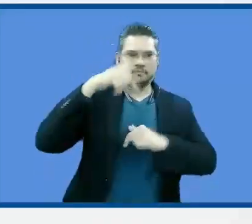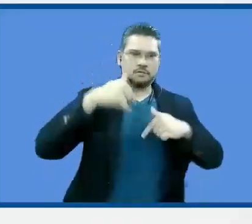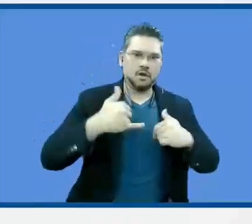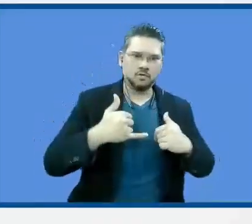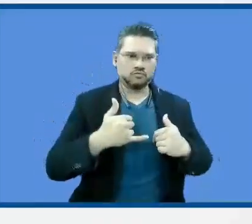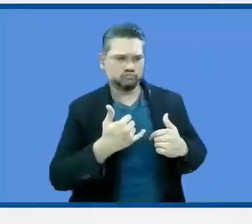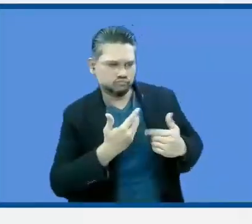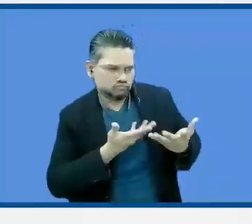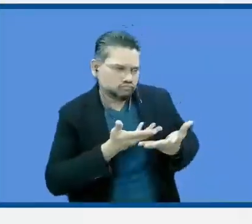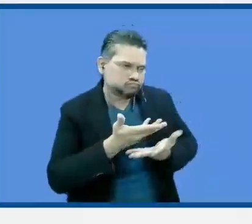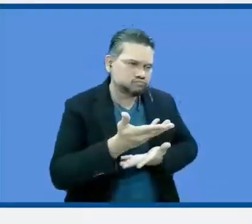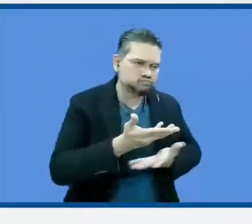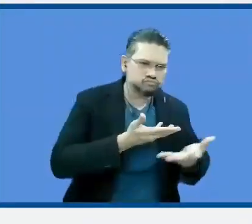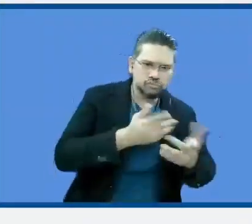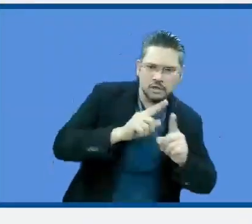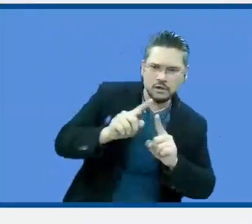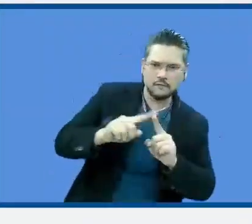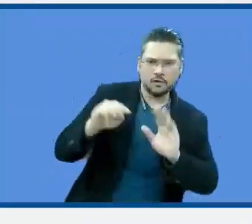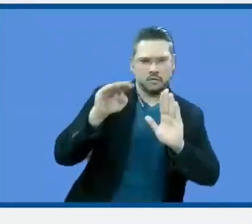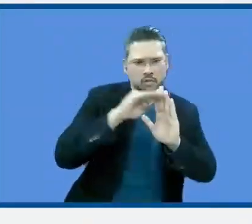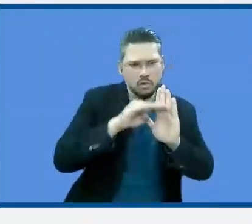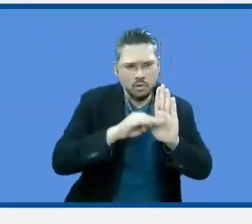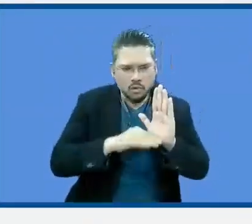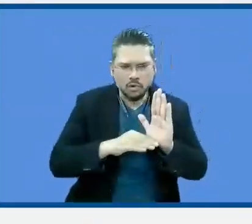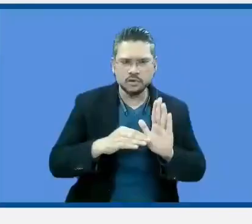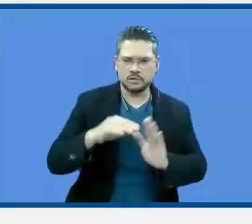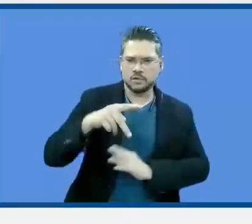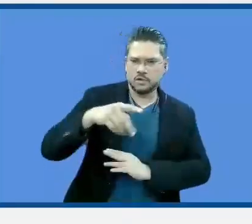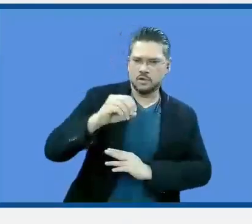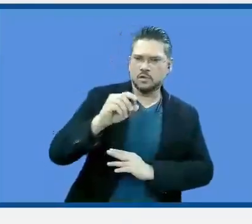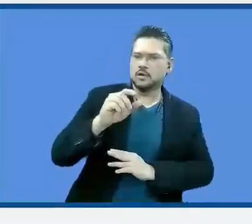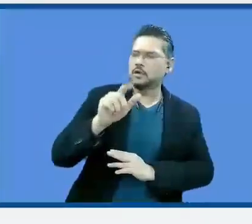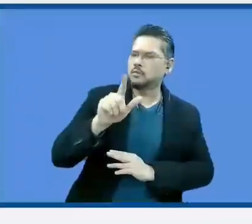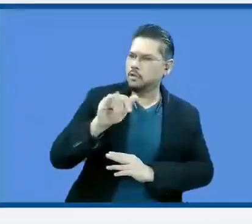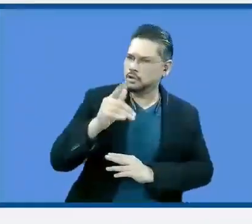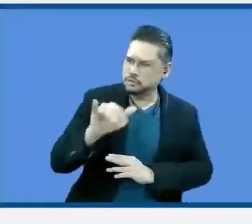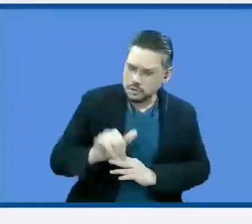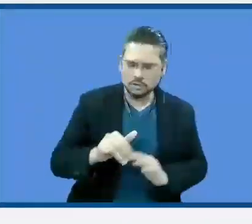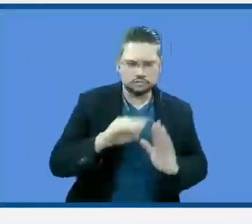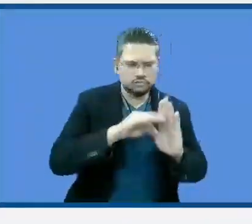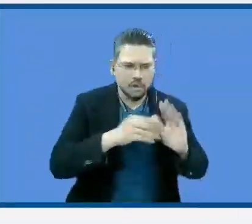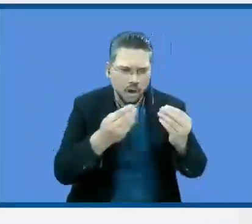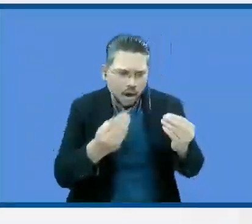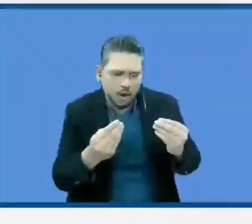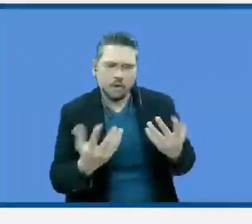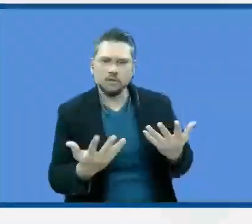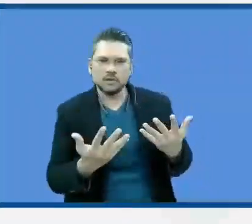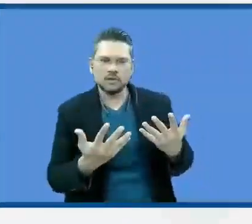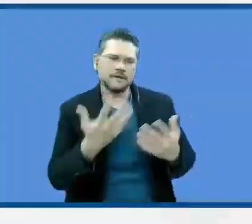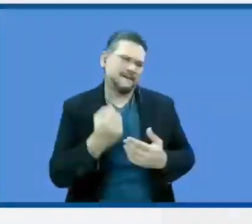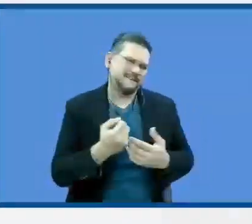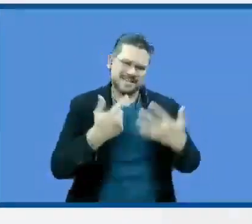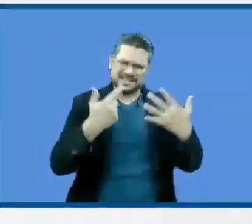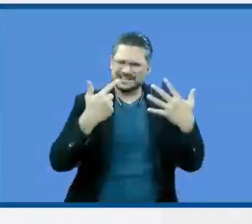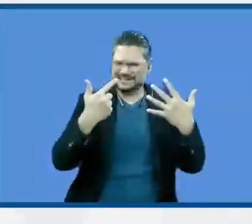of policies. The national policies will get organized based on seven strategic lines, which are